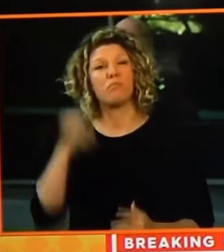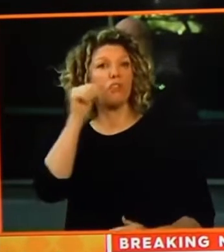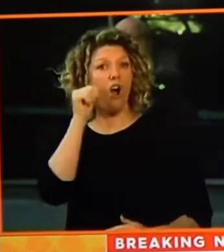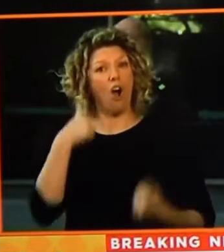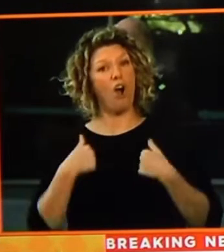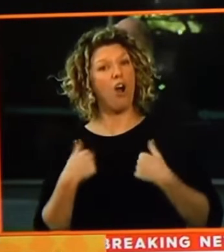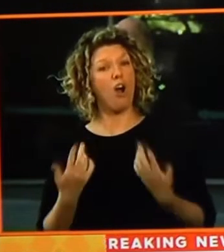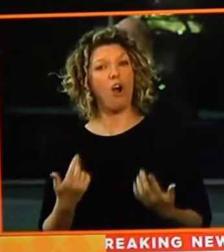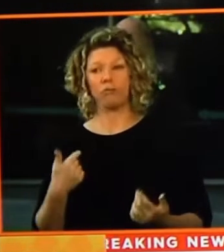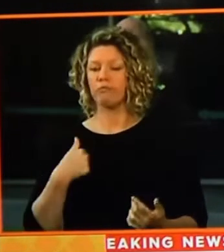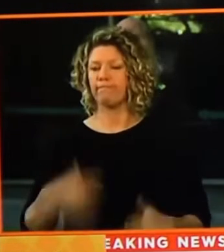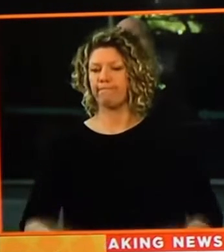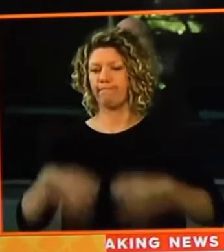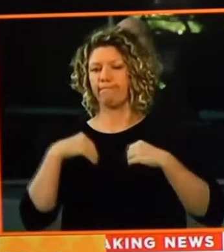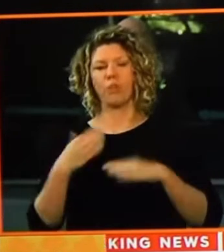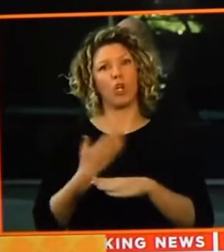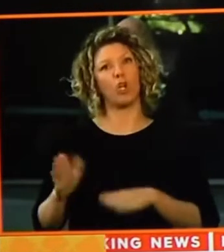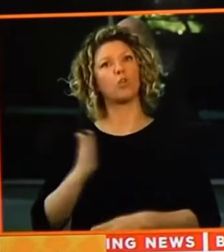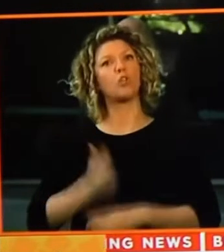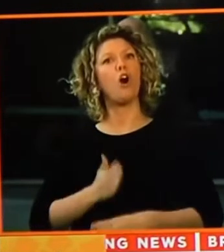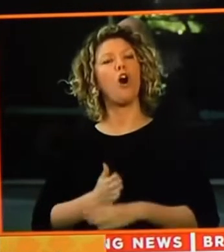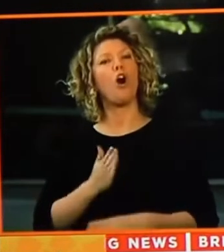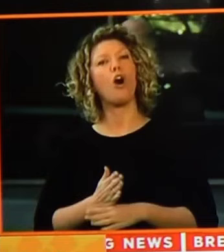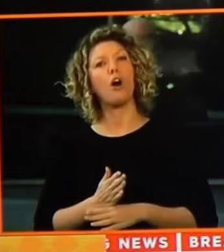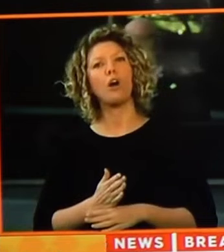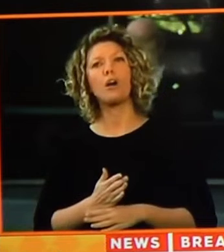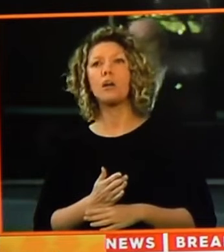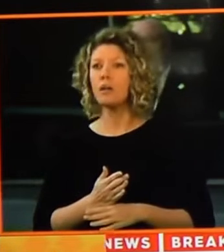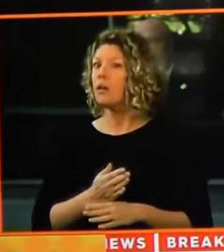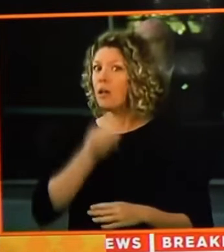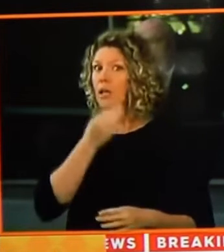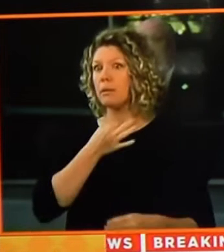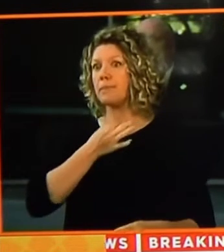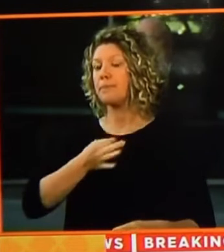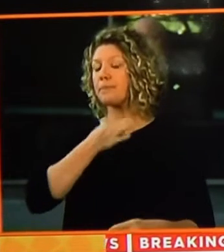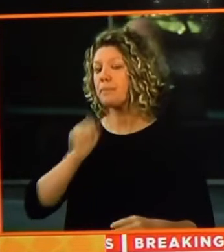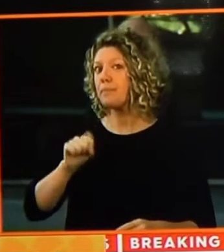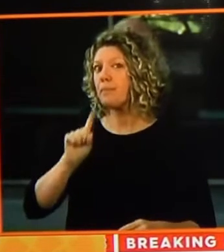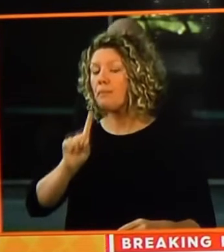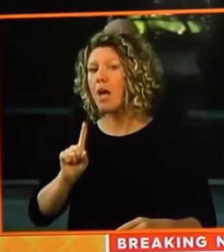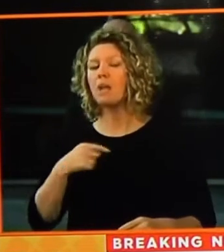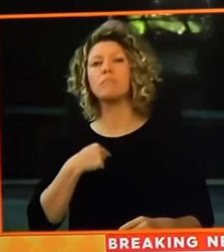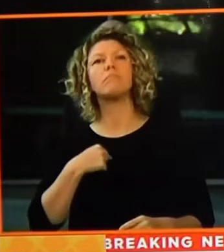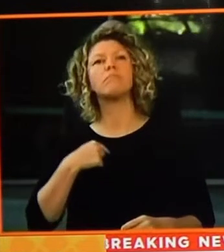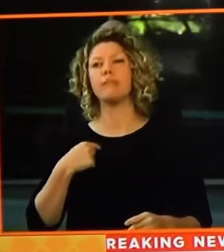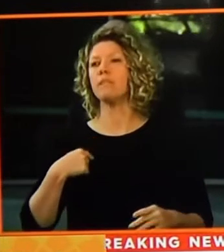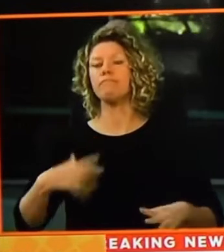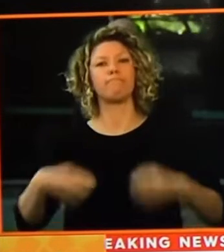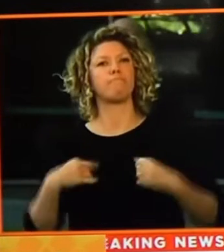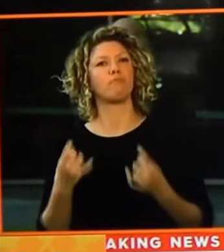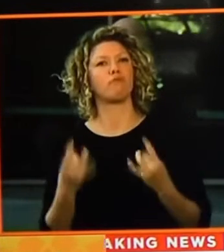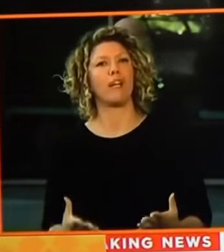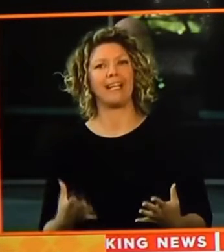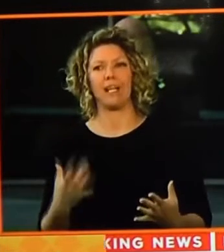in my mind that I take on this new role with a deal of trepidation, of course, but I'm very open to the idea